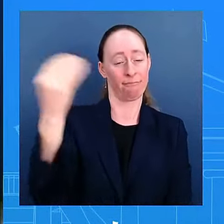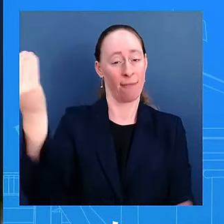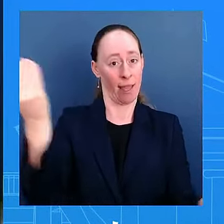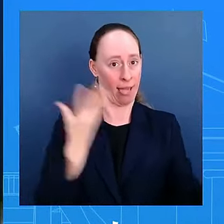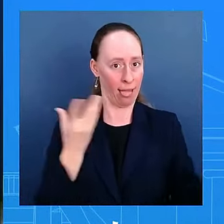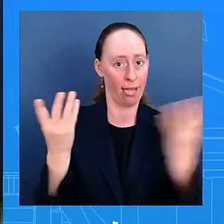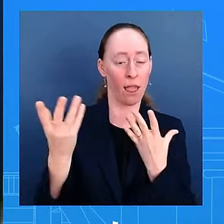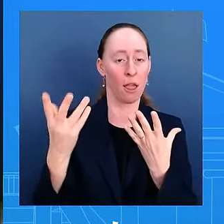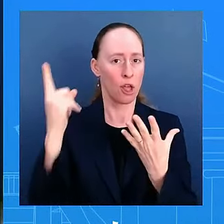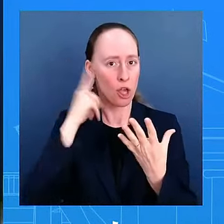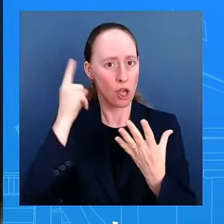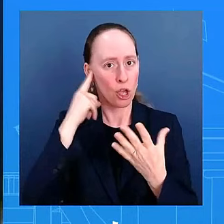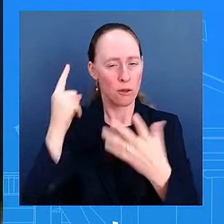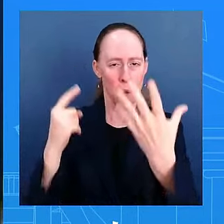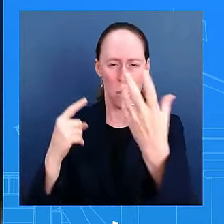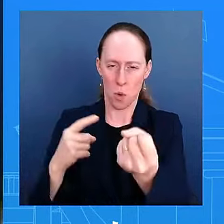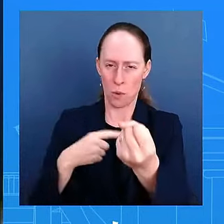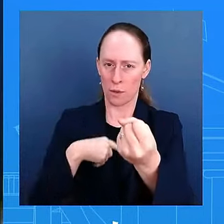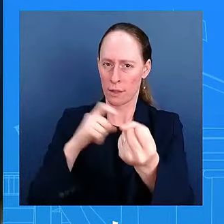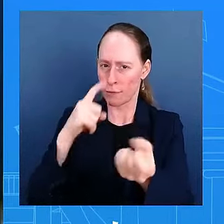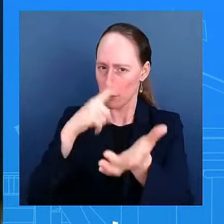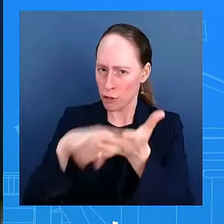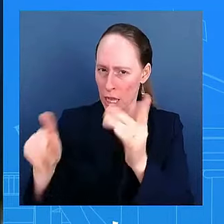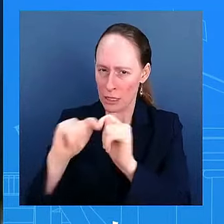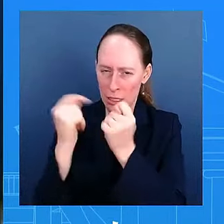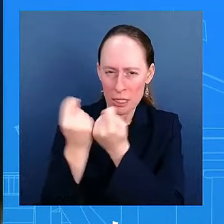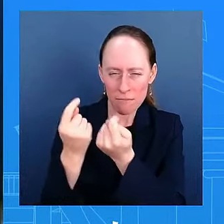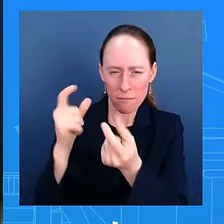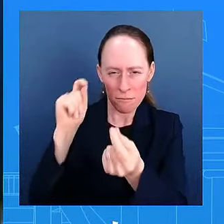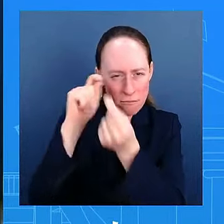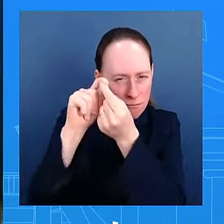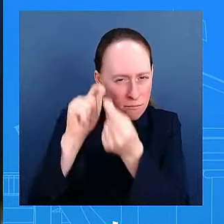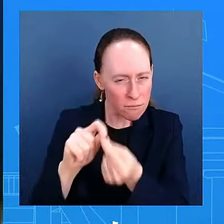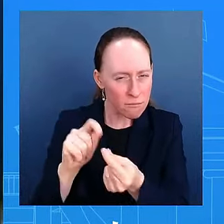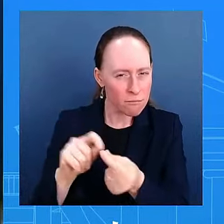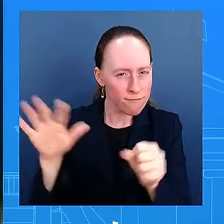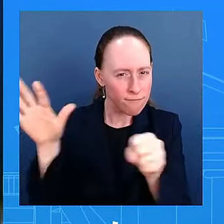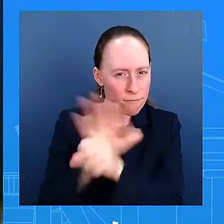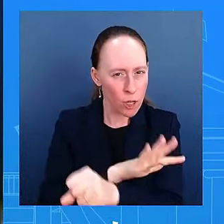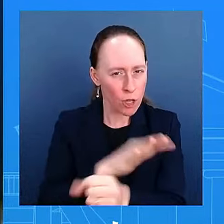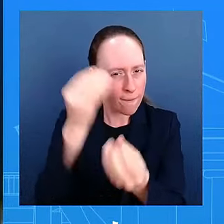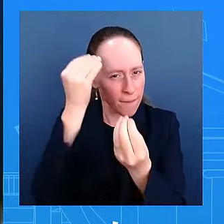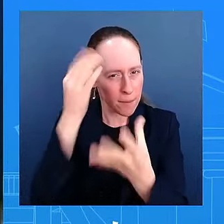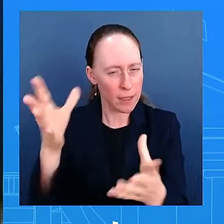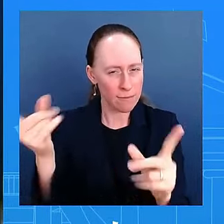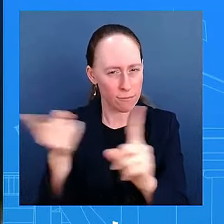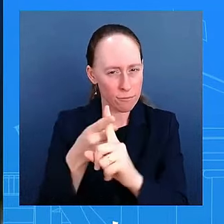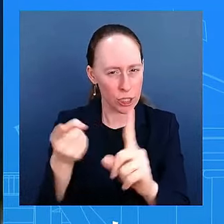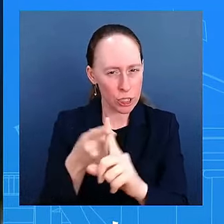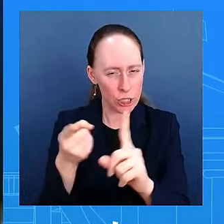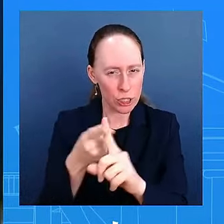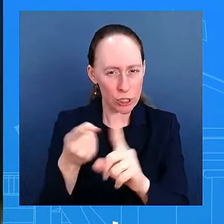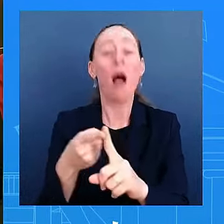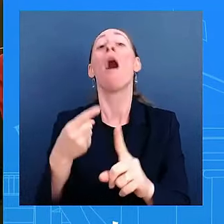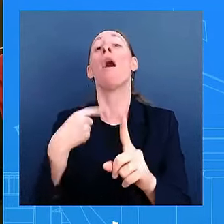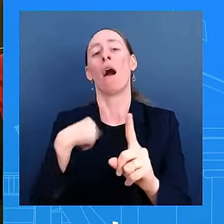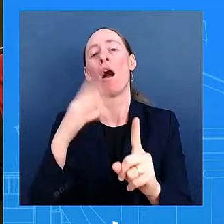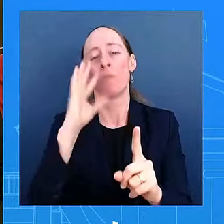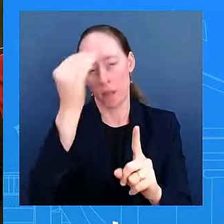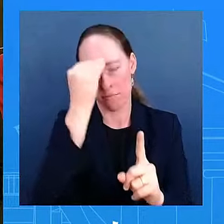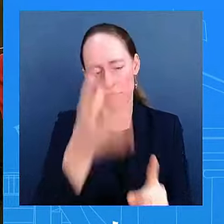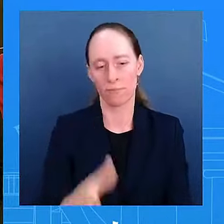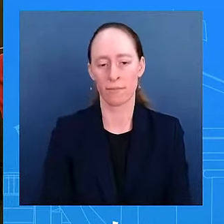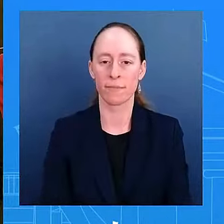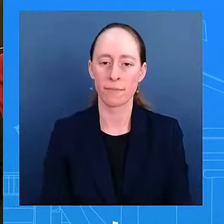because I don't have all the information for me to respond to you at this time. Once I have that, then we can certainly respond. Can you comment more generally